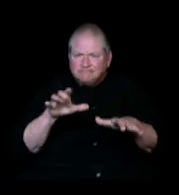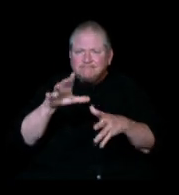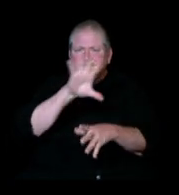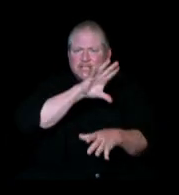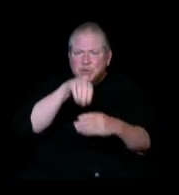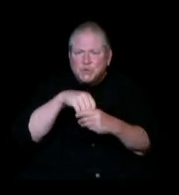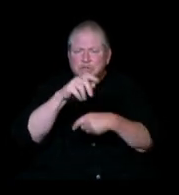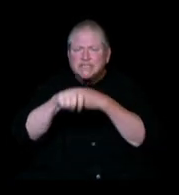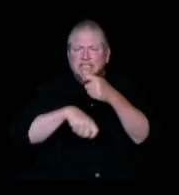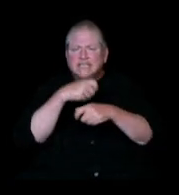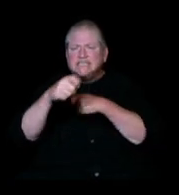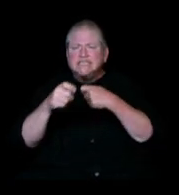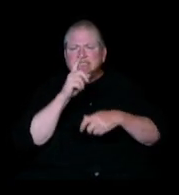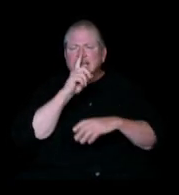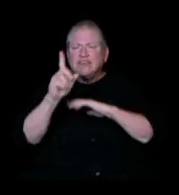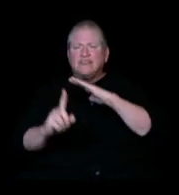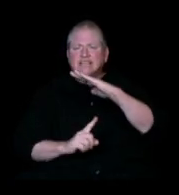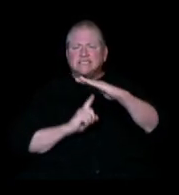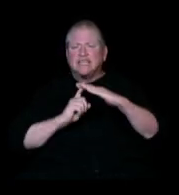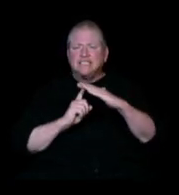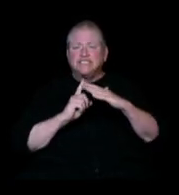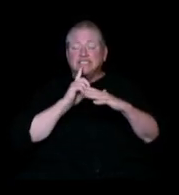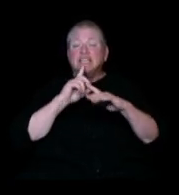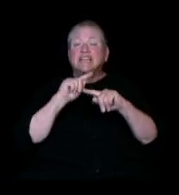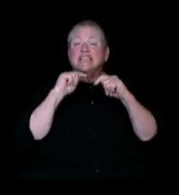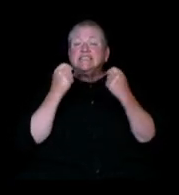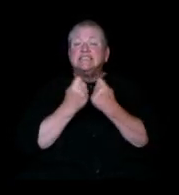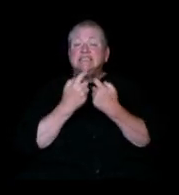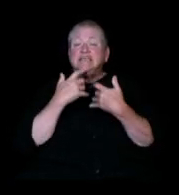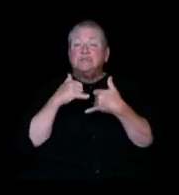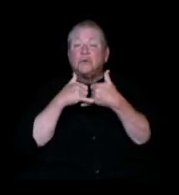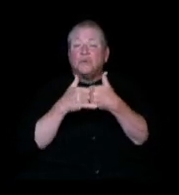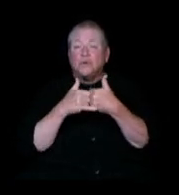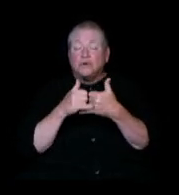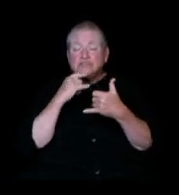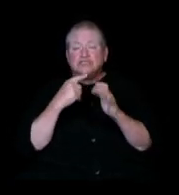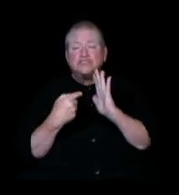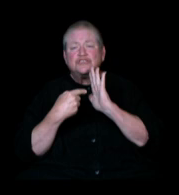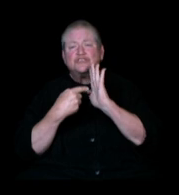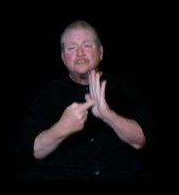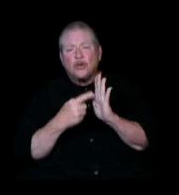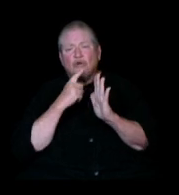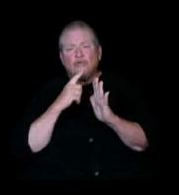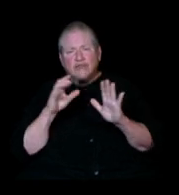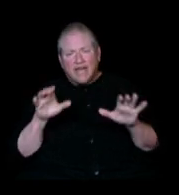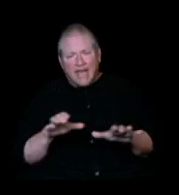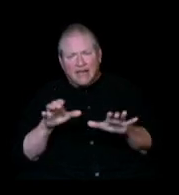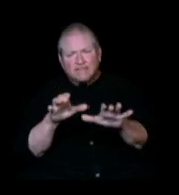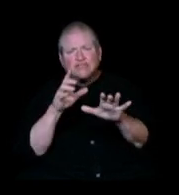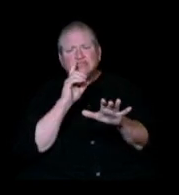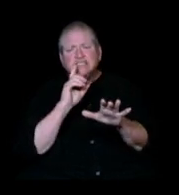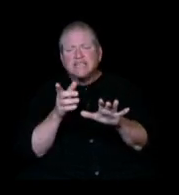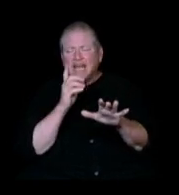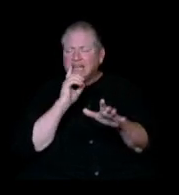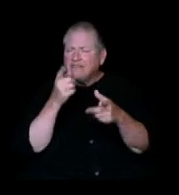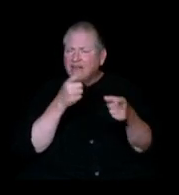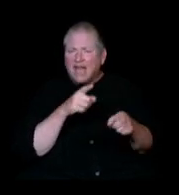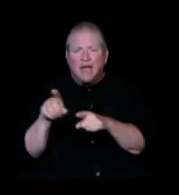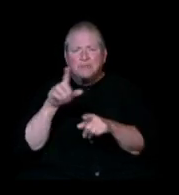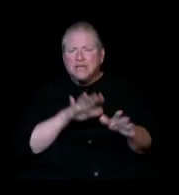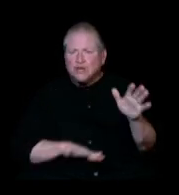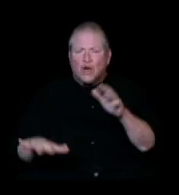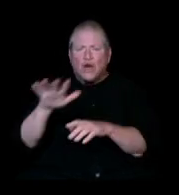The individual and team awards being given in this ceremony reflect the tremendous efforts that have been made across every part of the